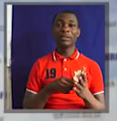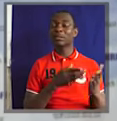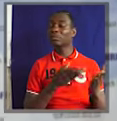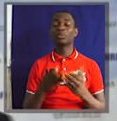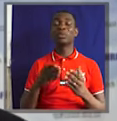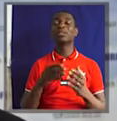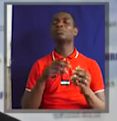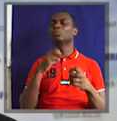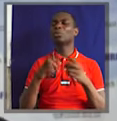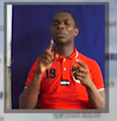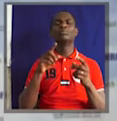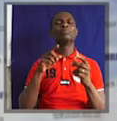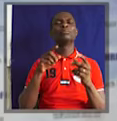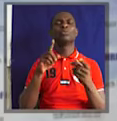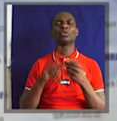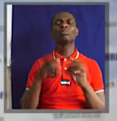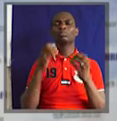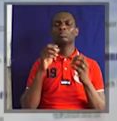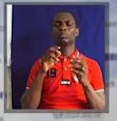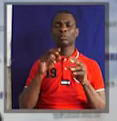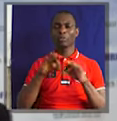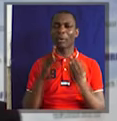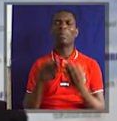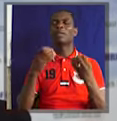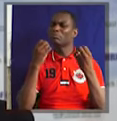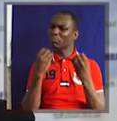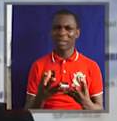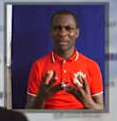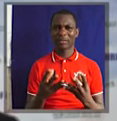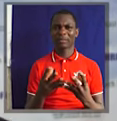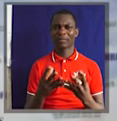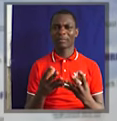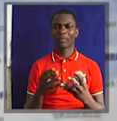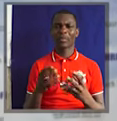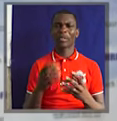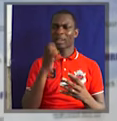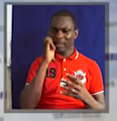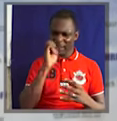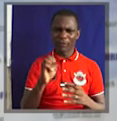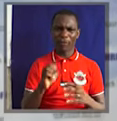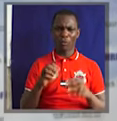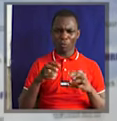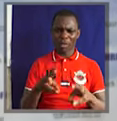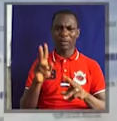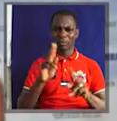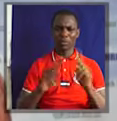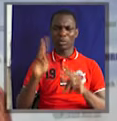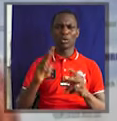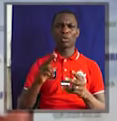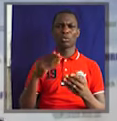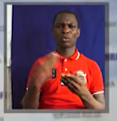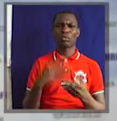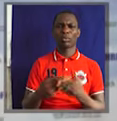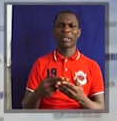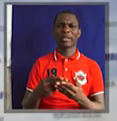abusuam ada bepem sabre ame no ekasen okwan boni edipa nam so edipa sika enya wodia wo akoye na